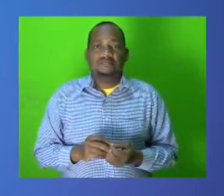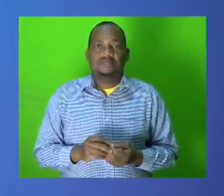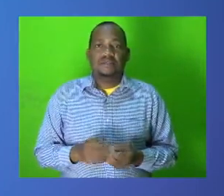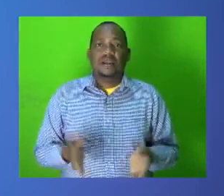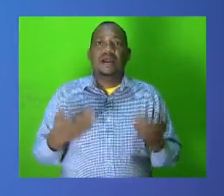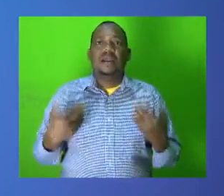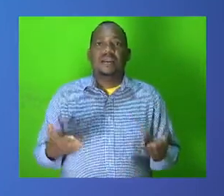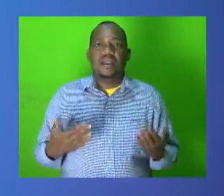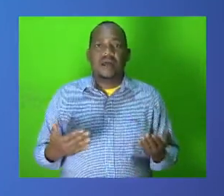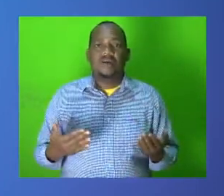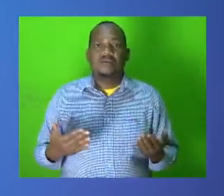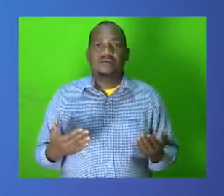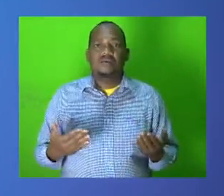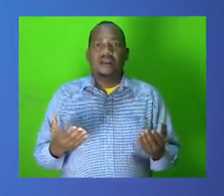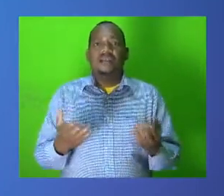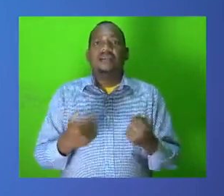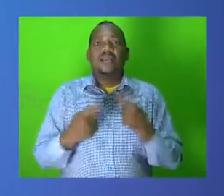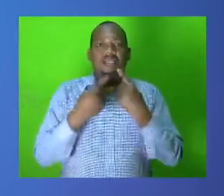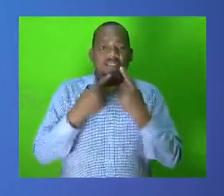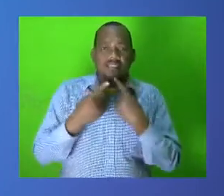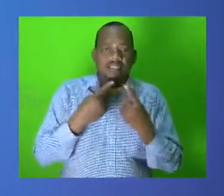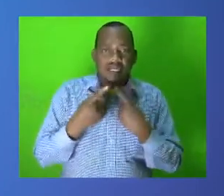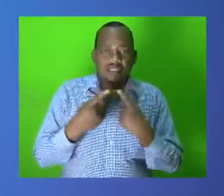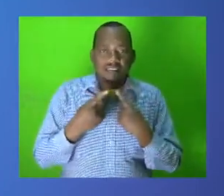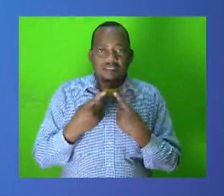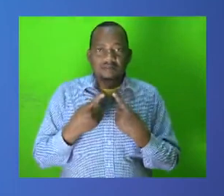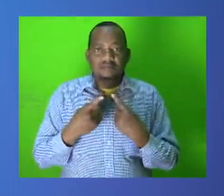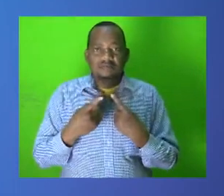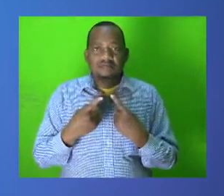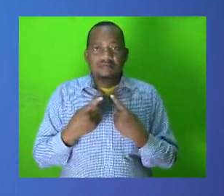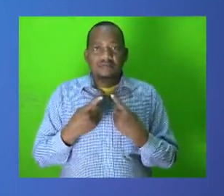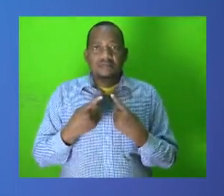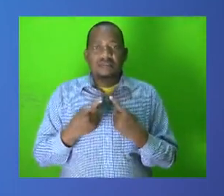geography. Why we learn research and other studies.